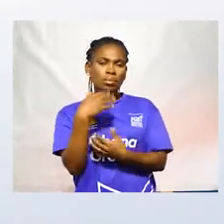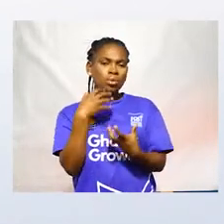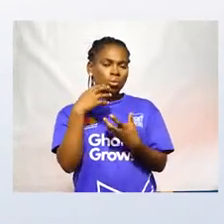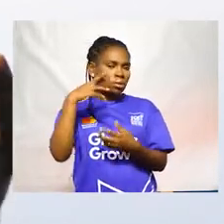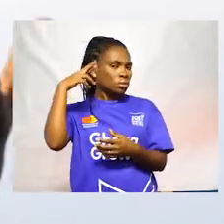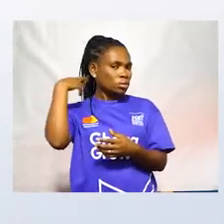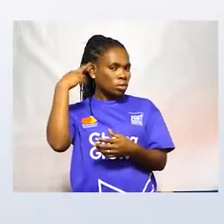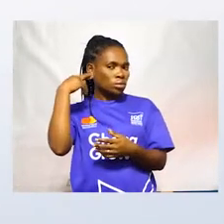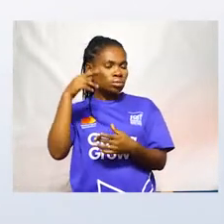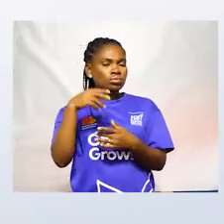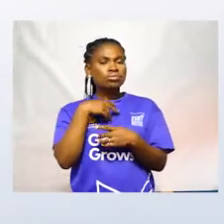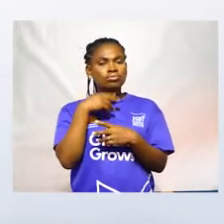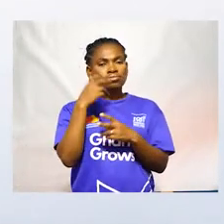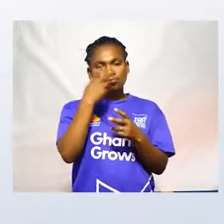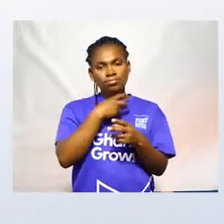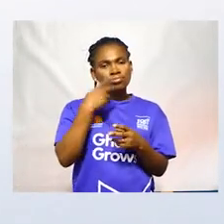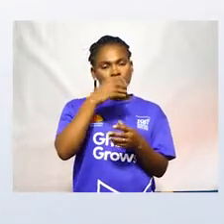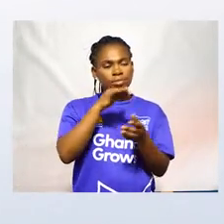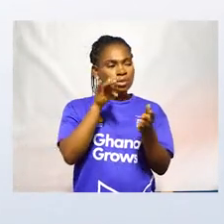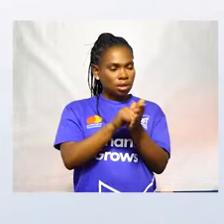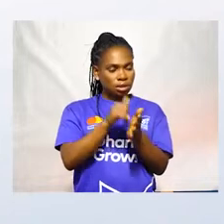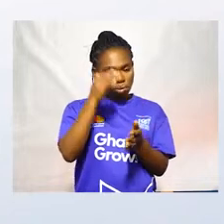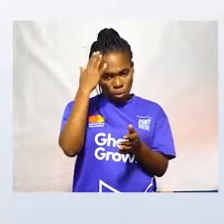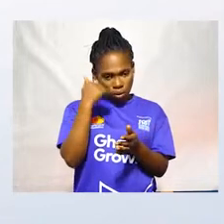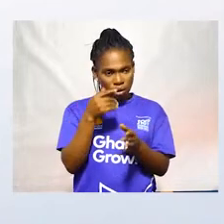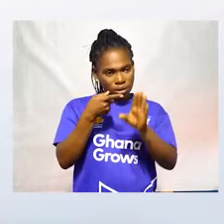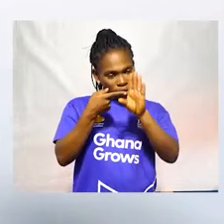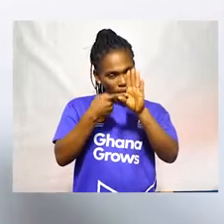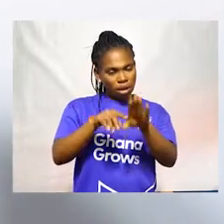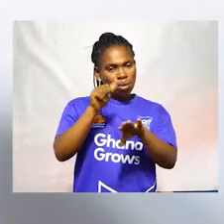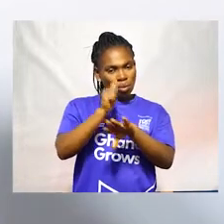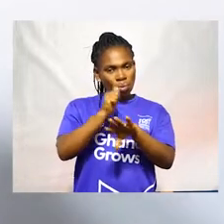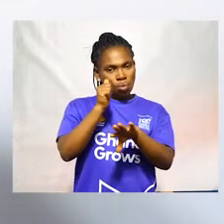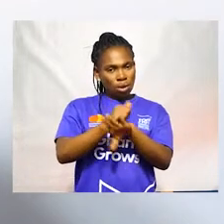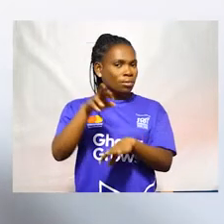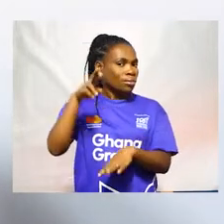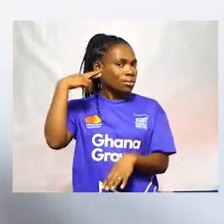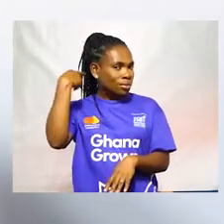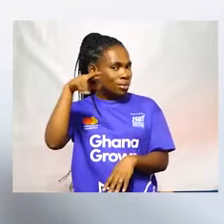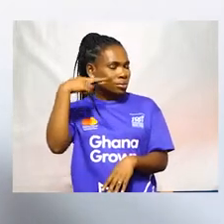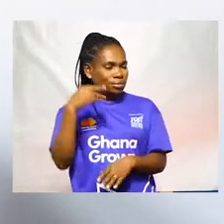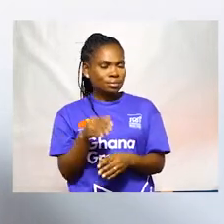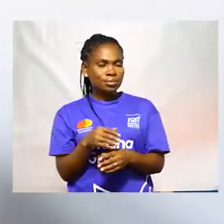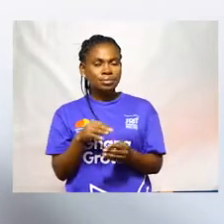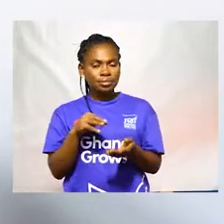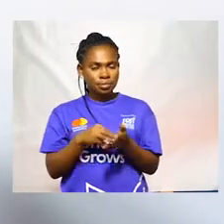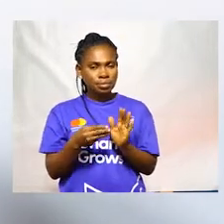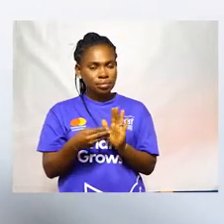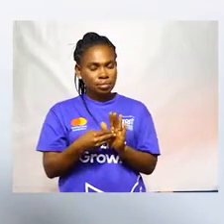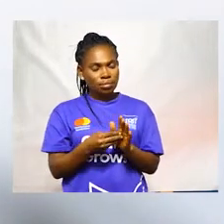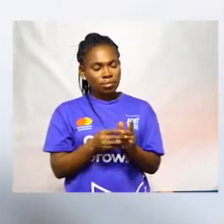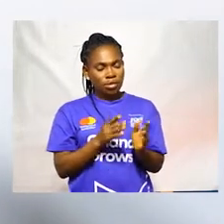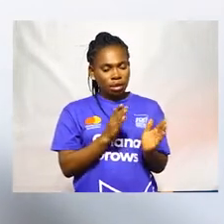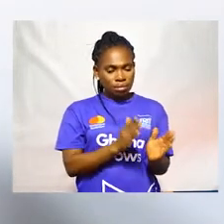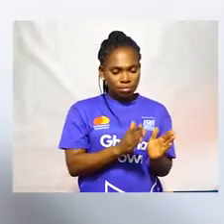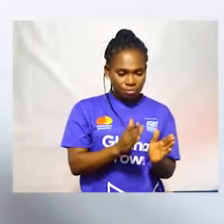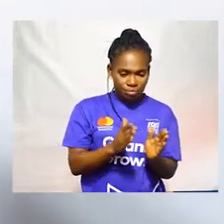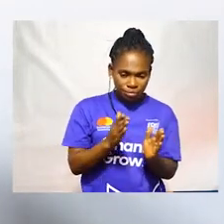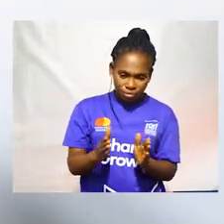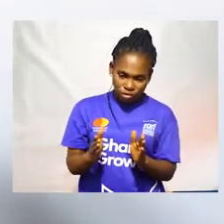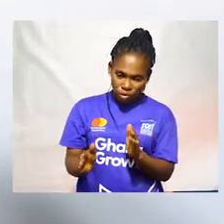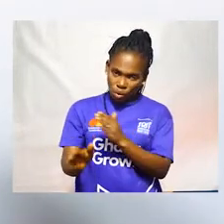team. And that's how my radio ministry also began. So for me, it's been a journey of God